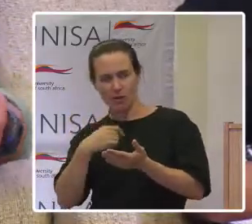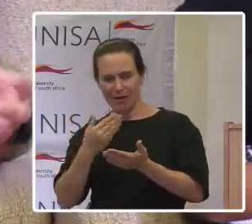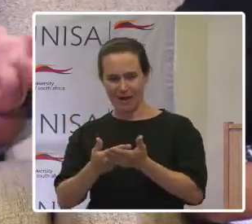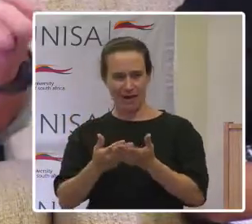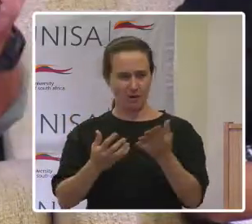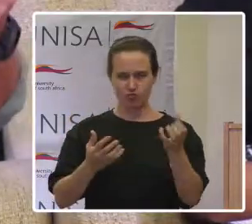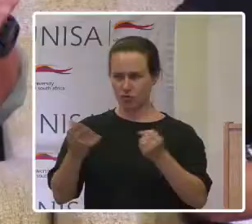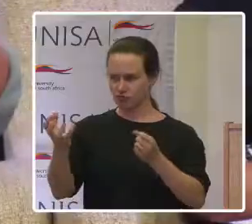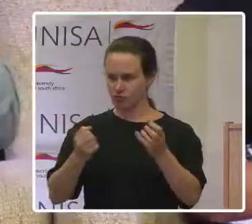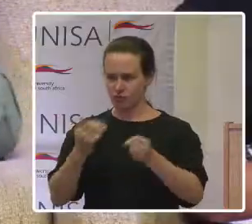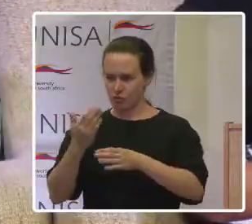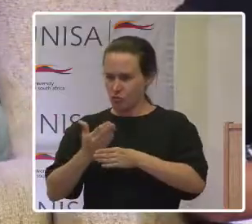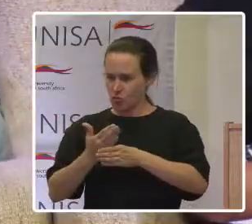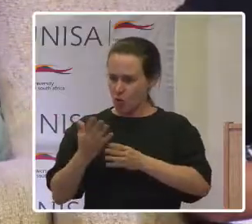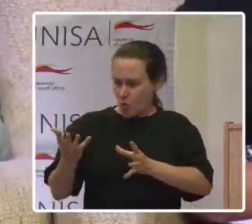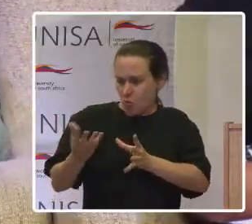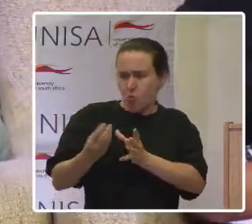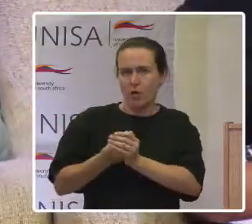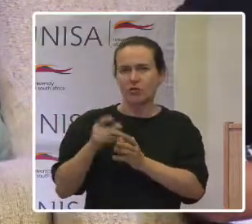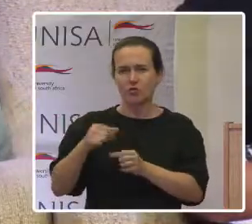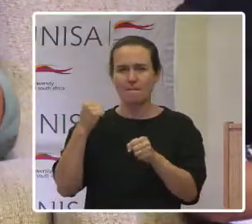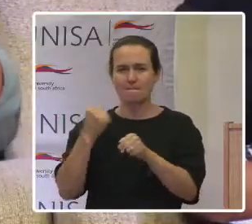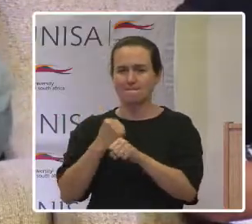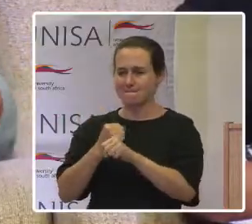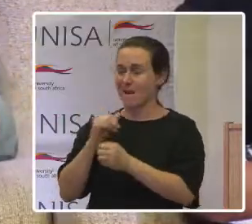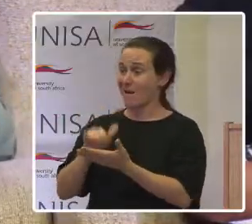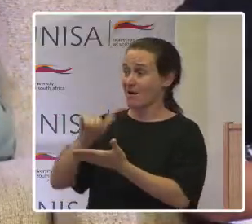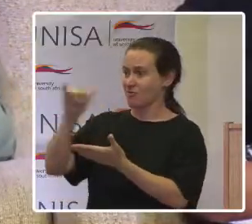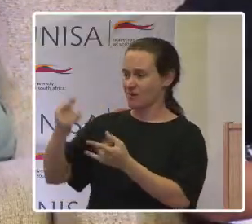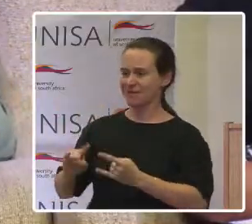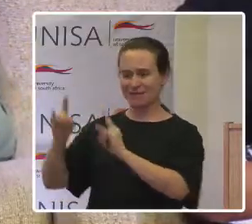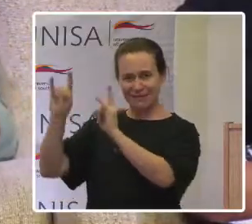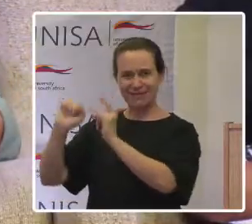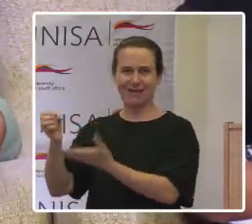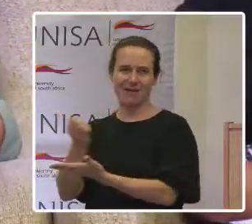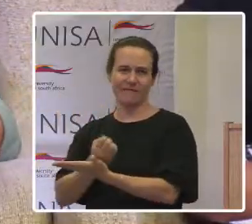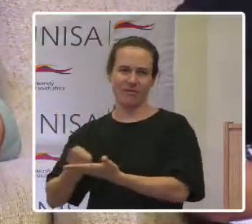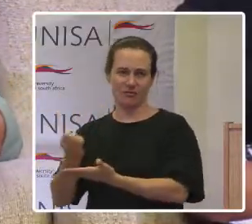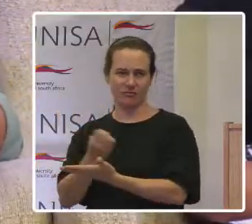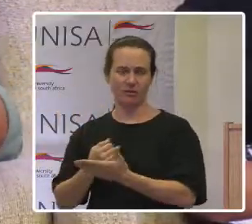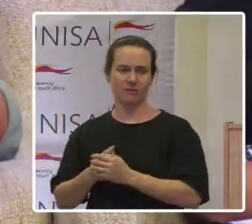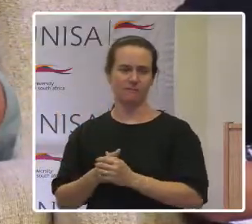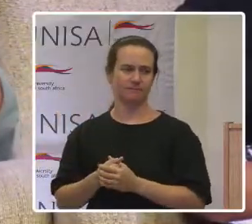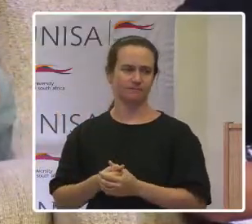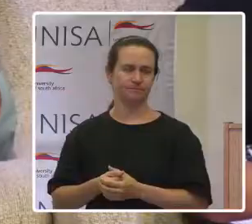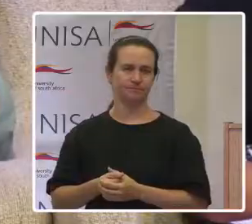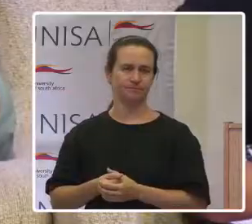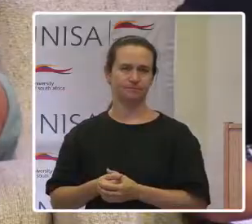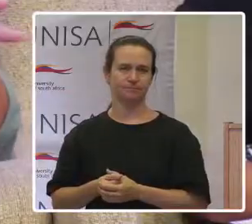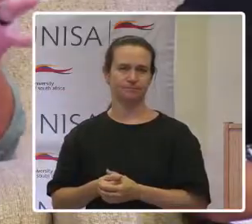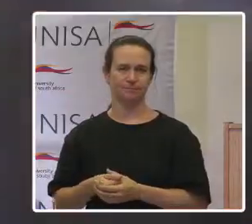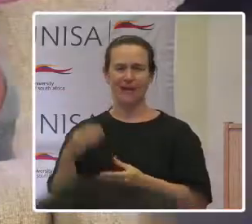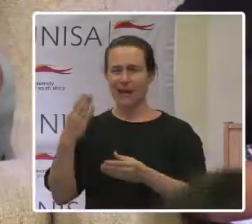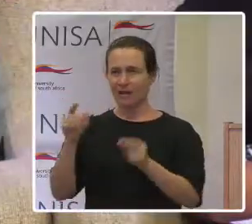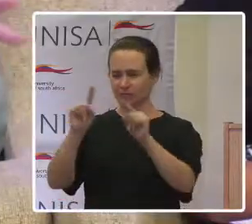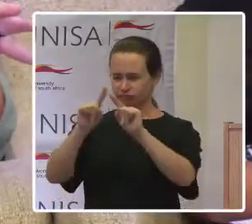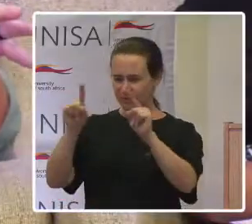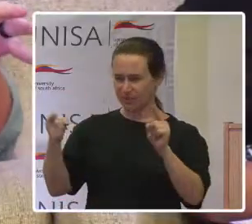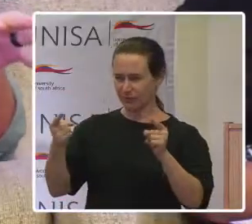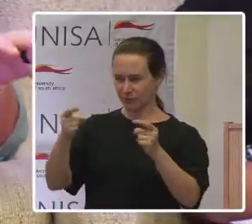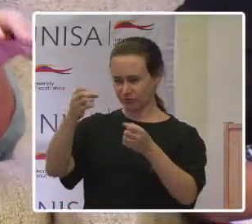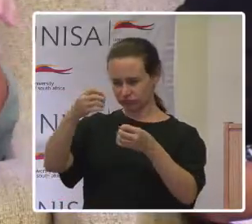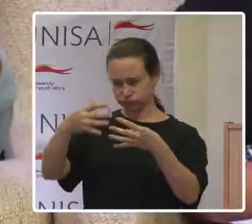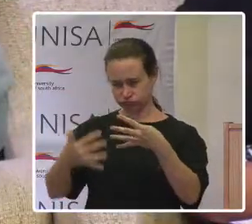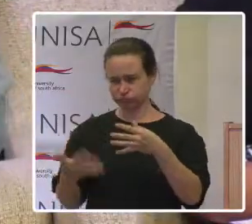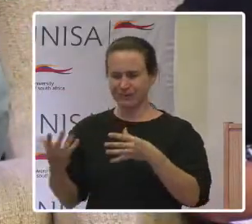together to create an Aerotropolis environment, and having all the different elements within